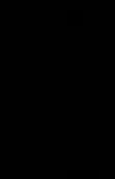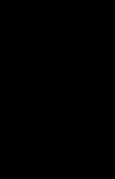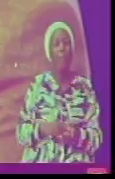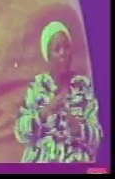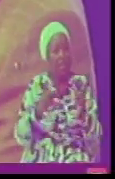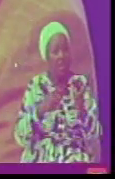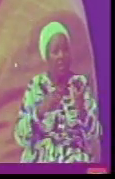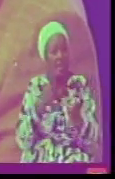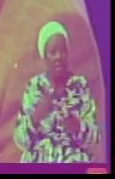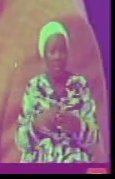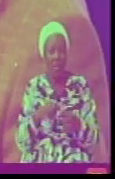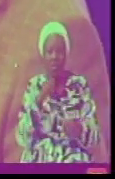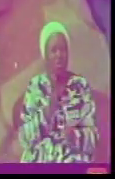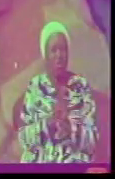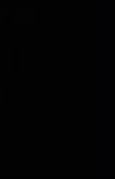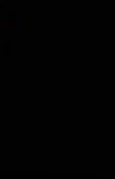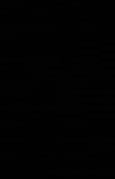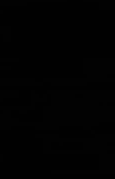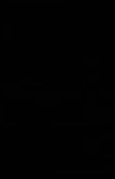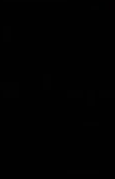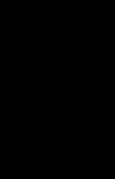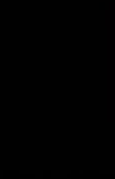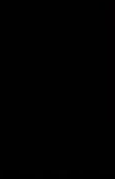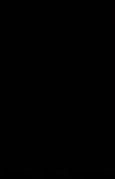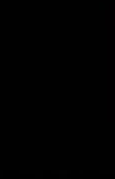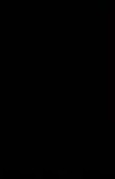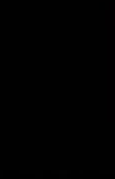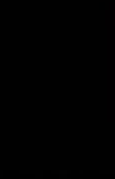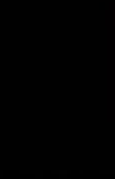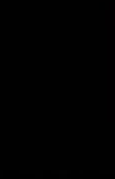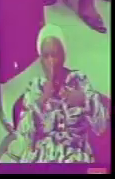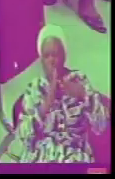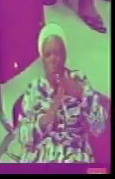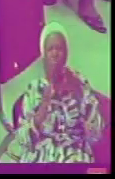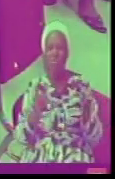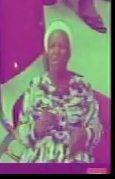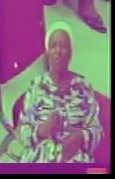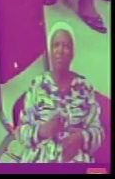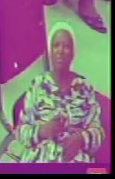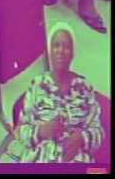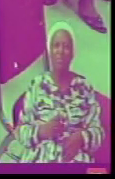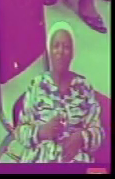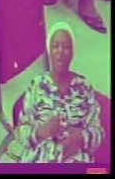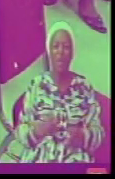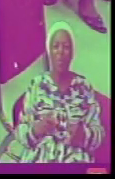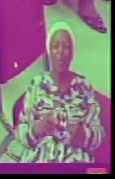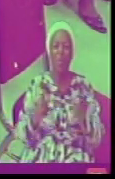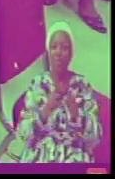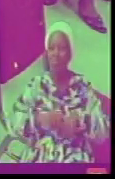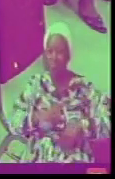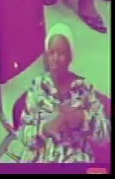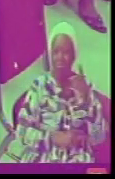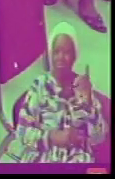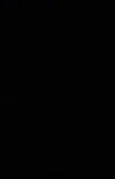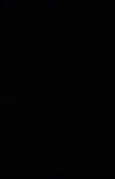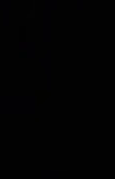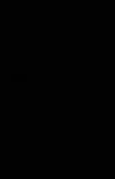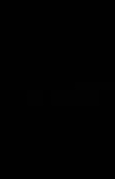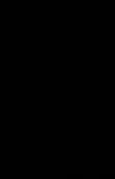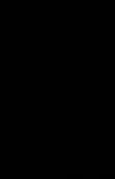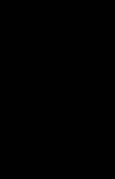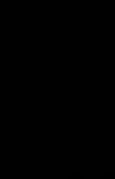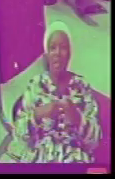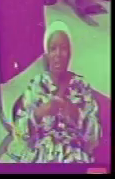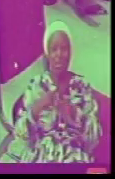our substitute. But then, not humiliated substitute. Did